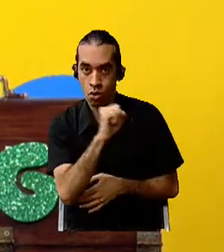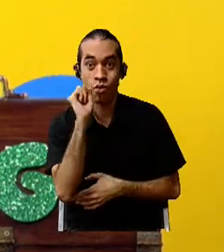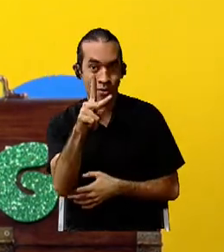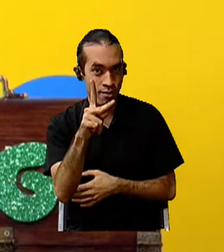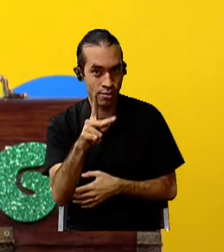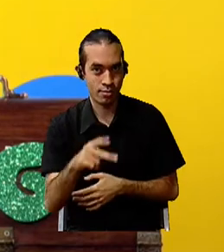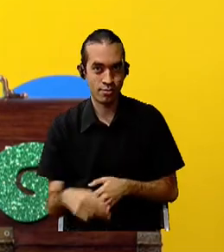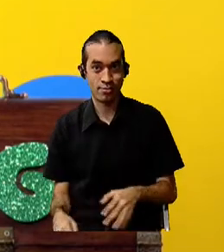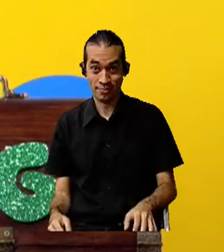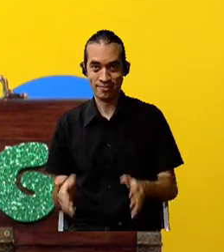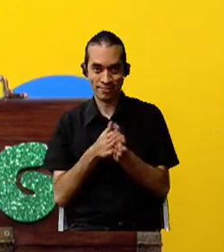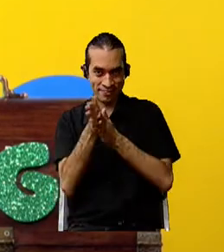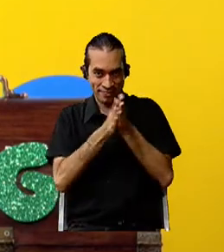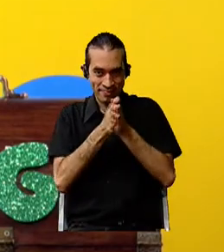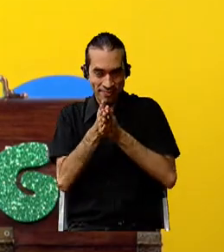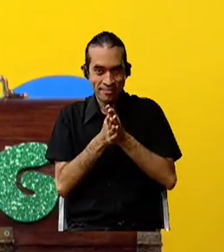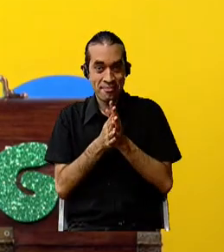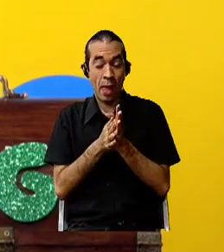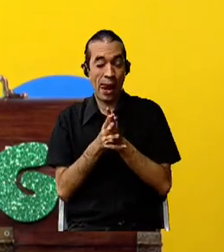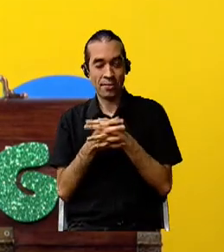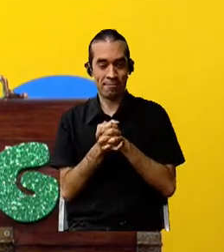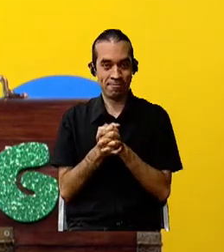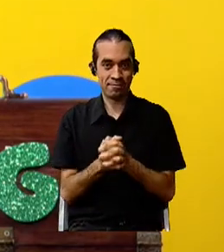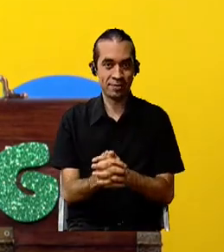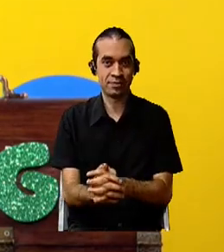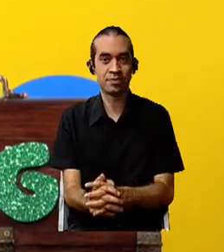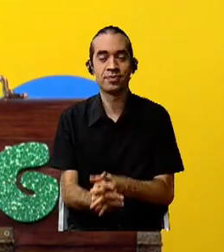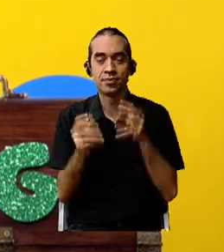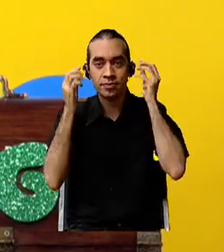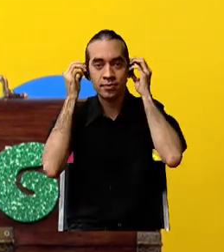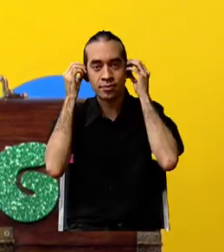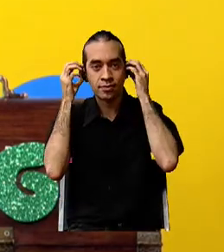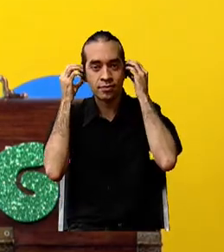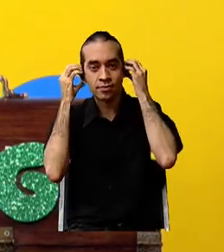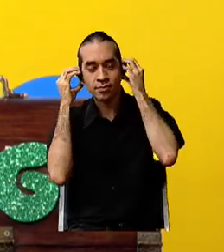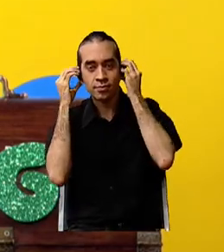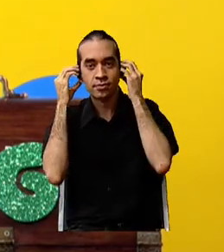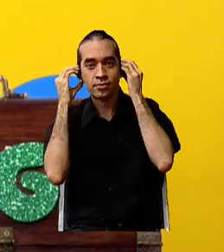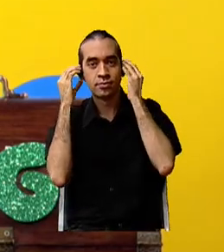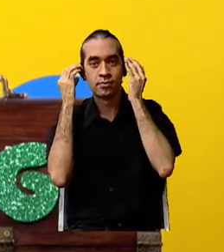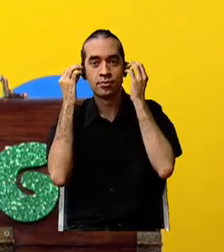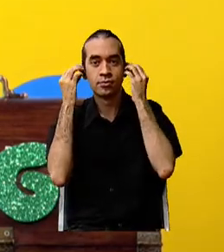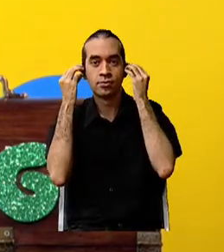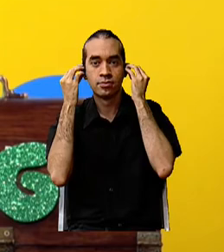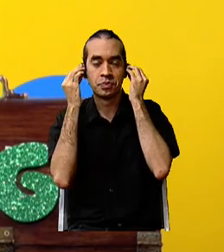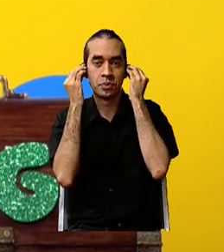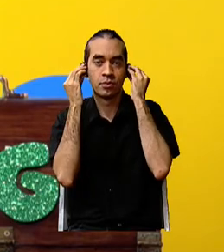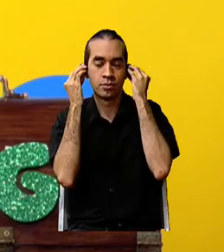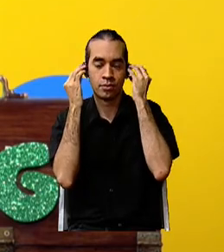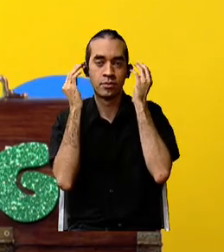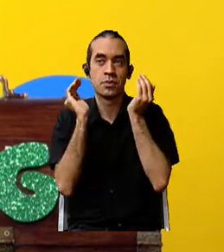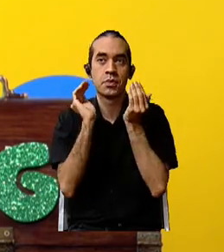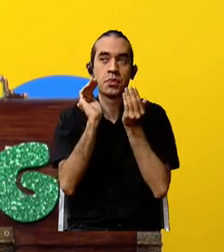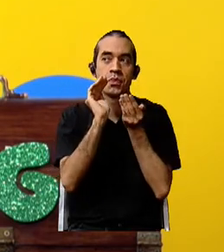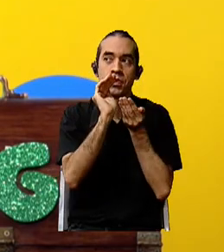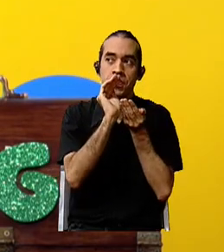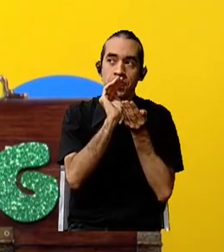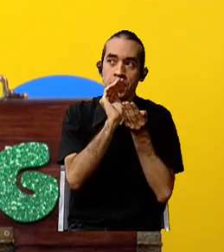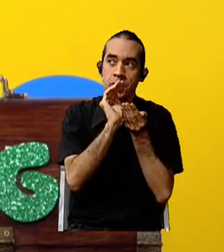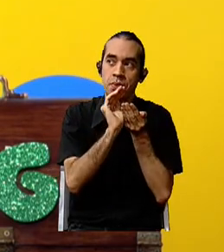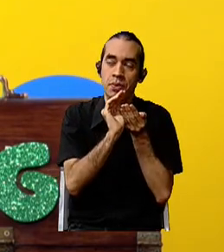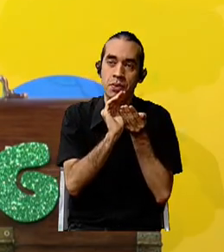name of that animal, okay? Here we go. Now, this animal is little.